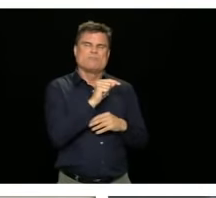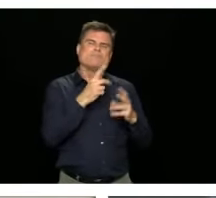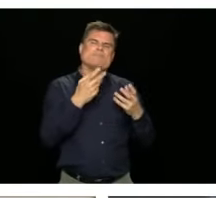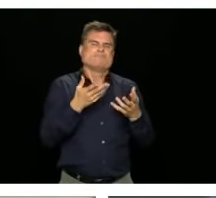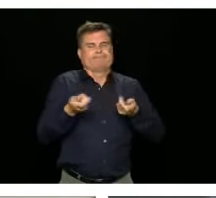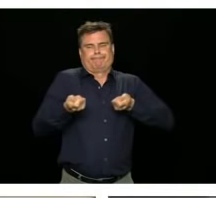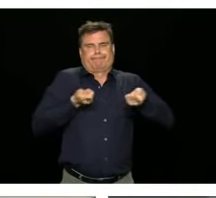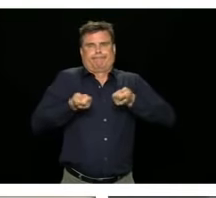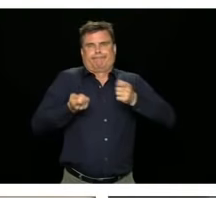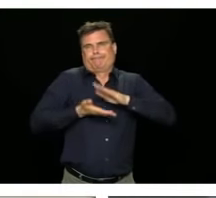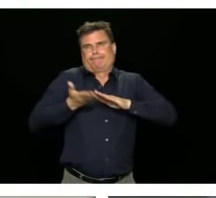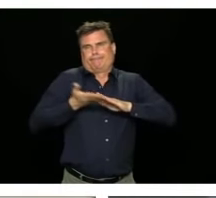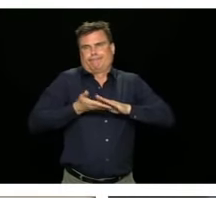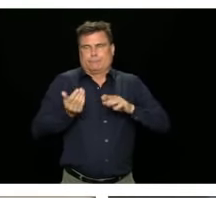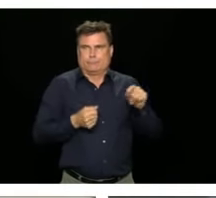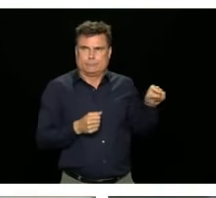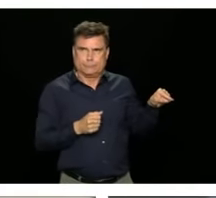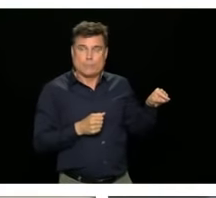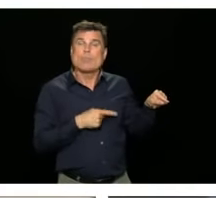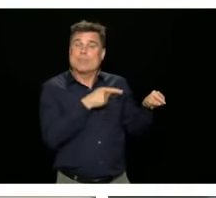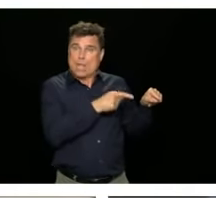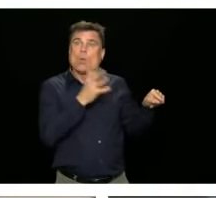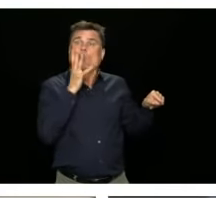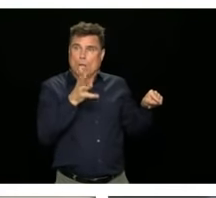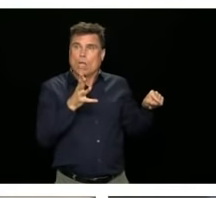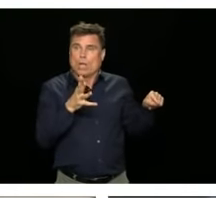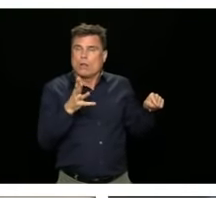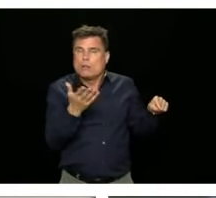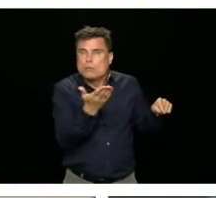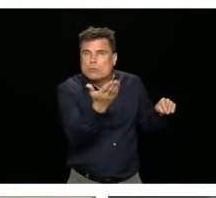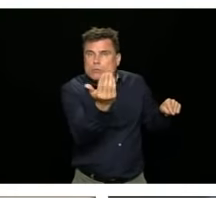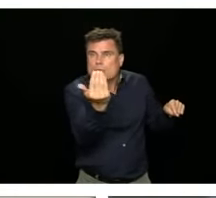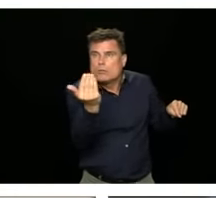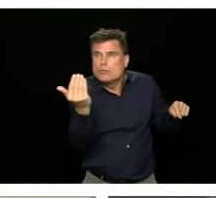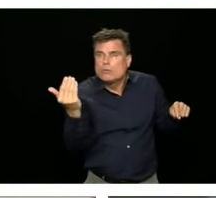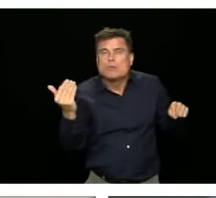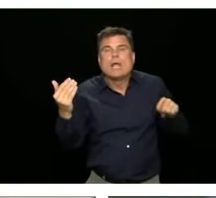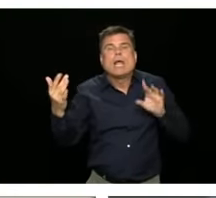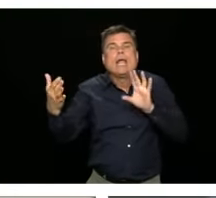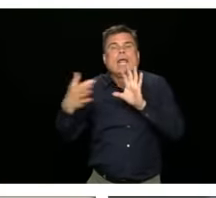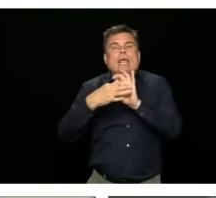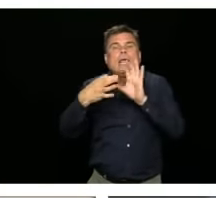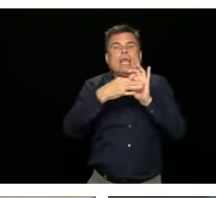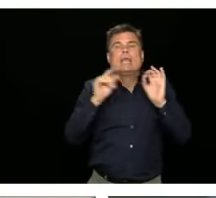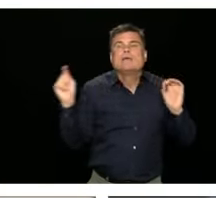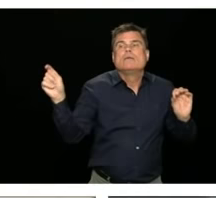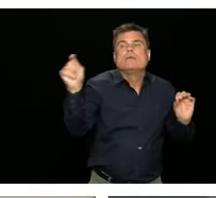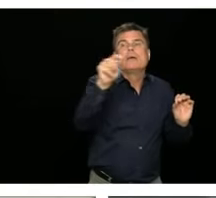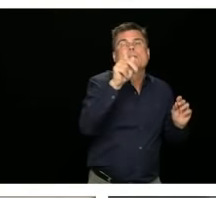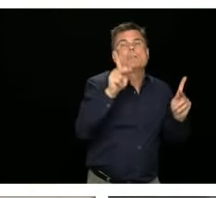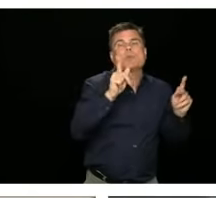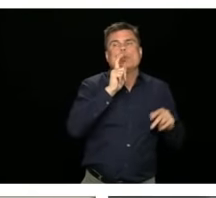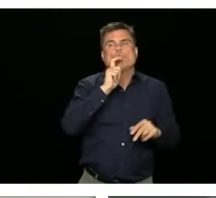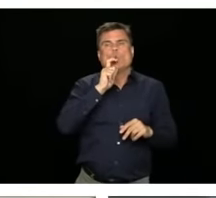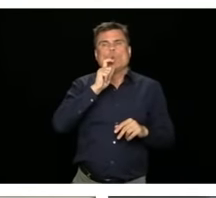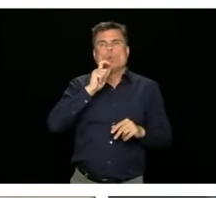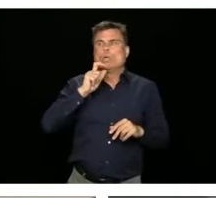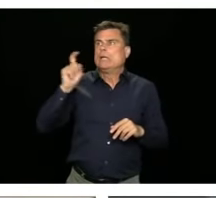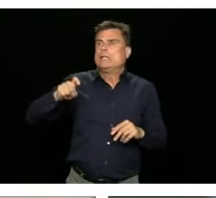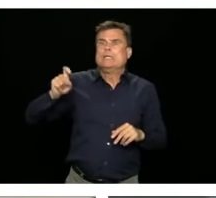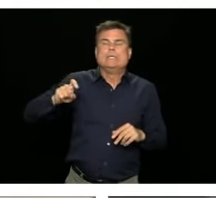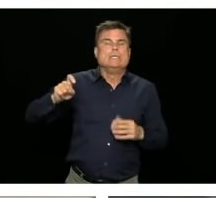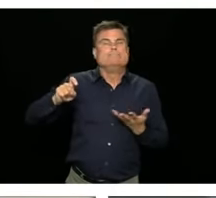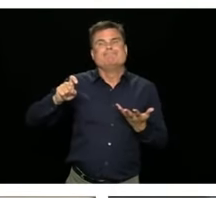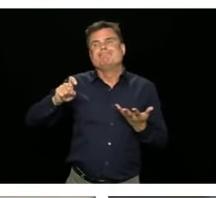have a relationship with, or there is no conflict of interest that you can come forward and talk about it. As well, I want to